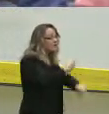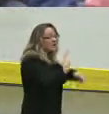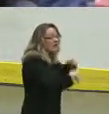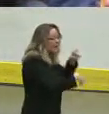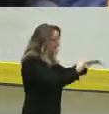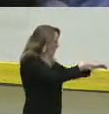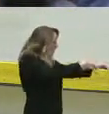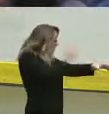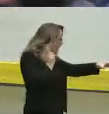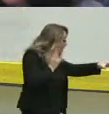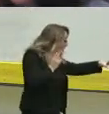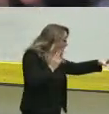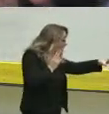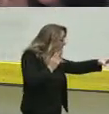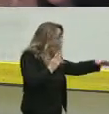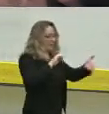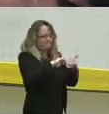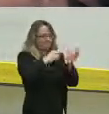don't quit,